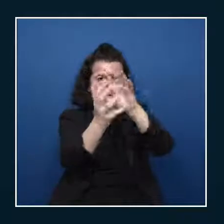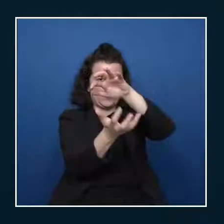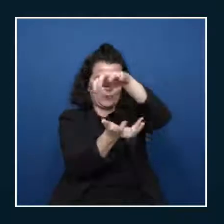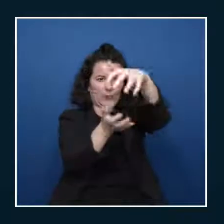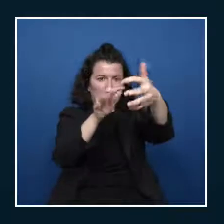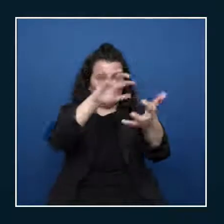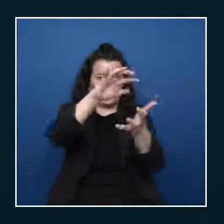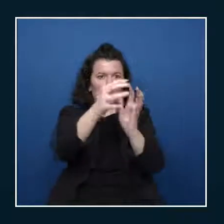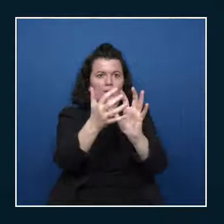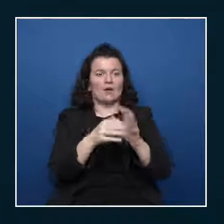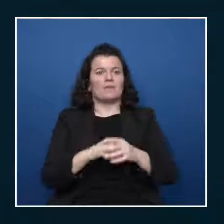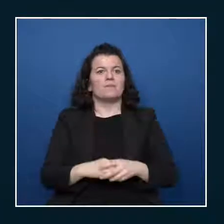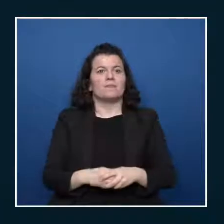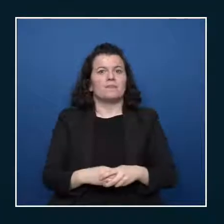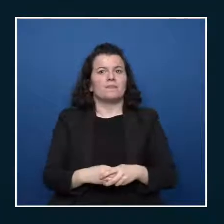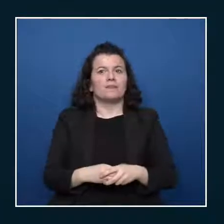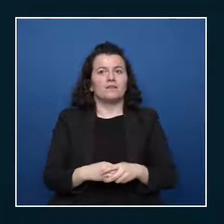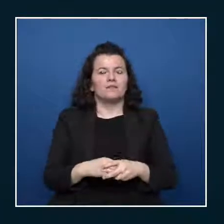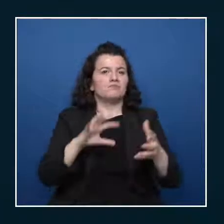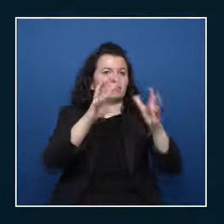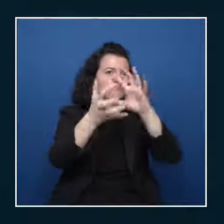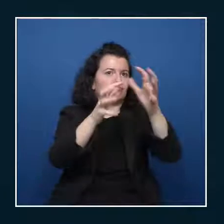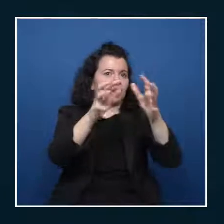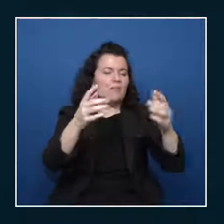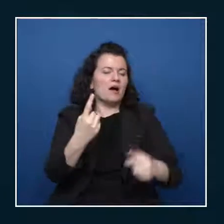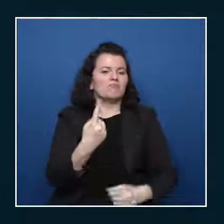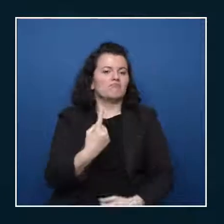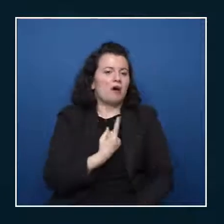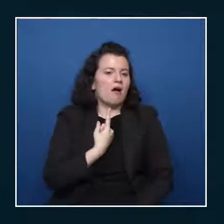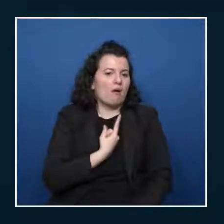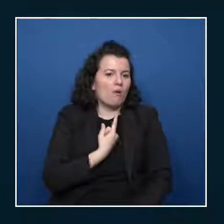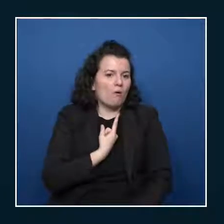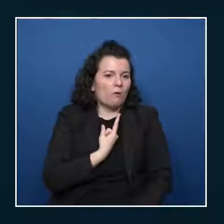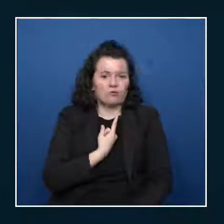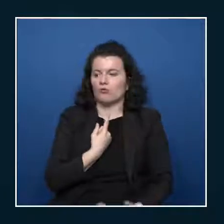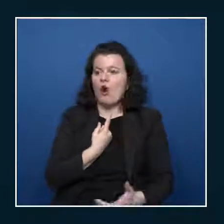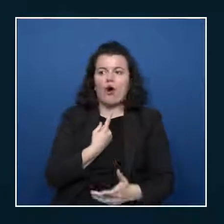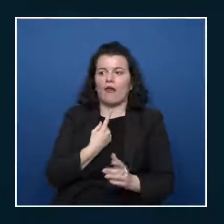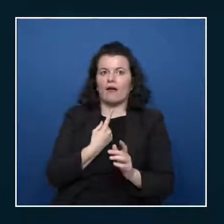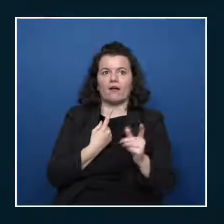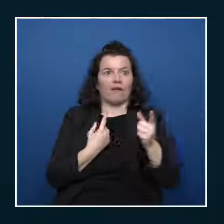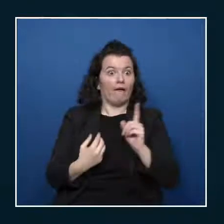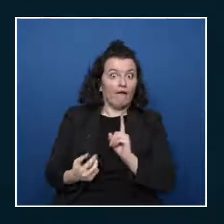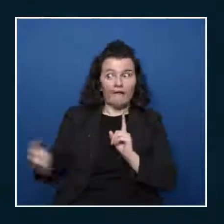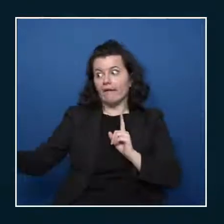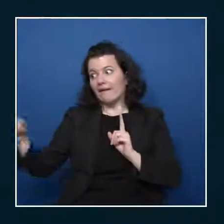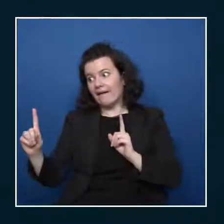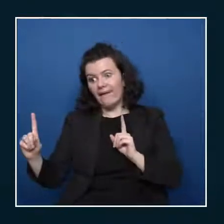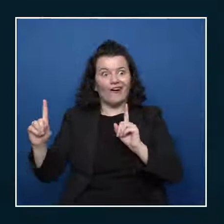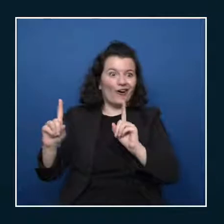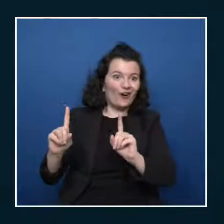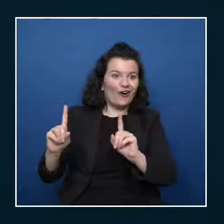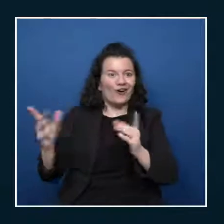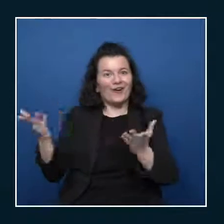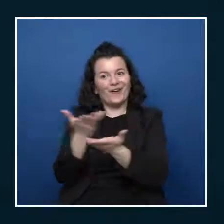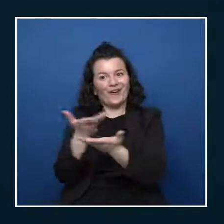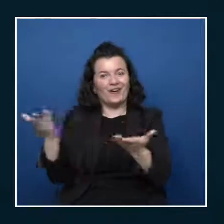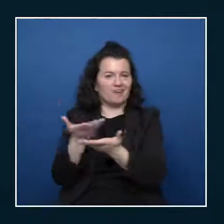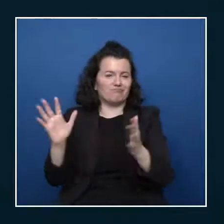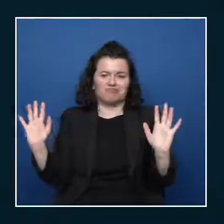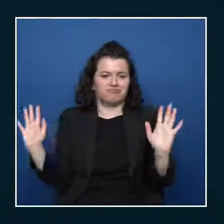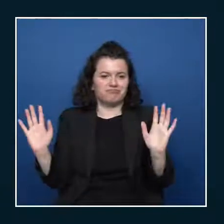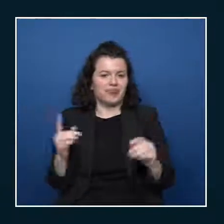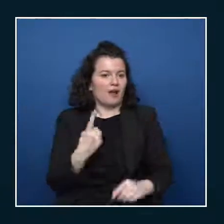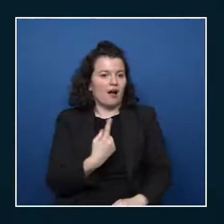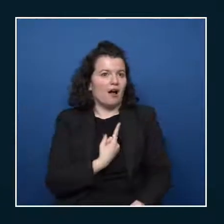hand gestury things, but you were very much on your own. There was not this sort of sense that you were, like Microsoft likes to